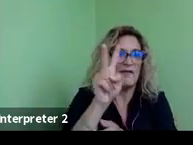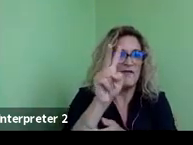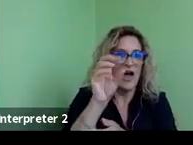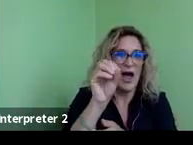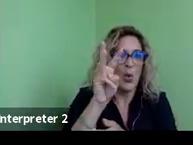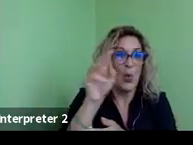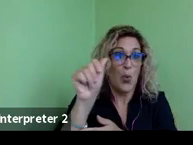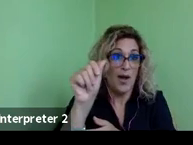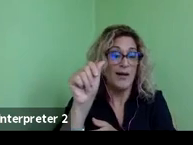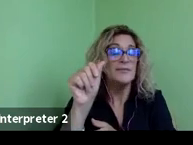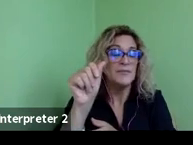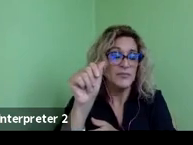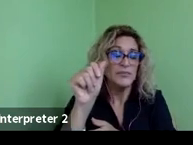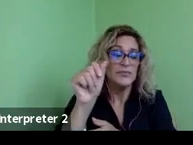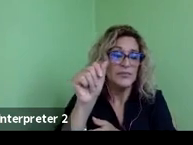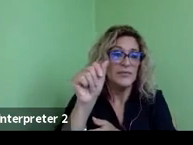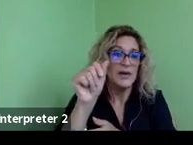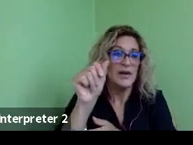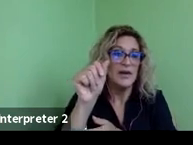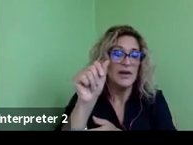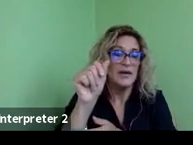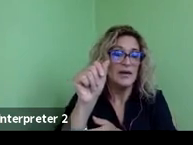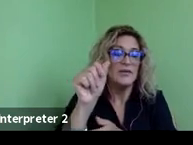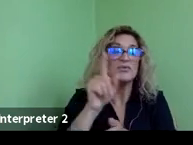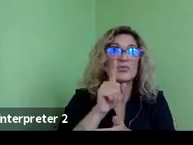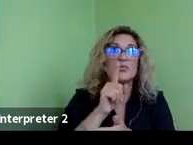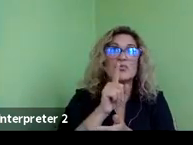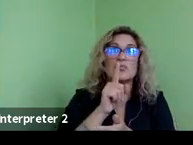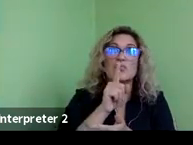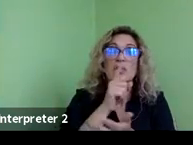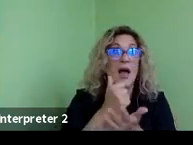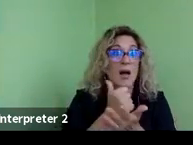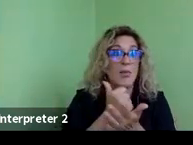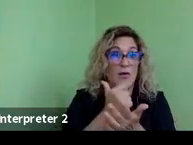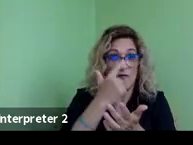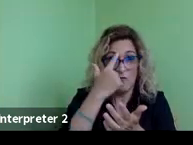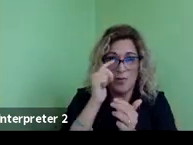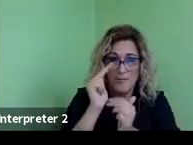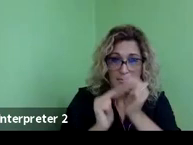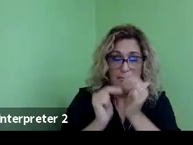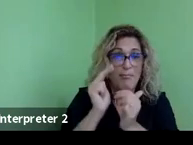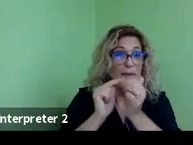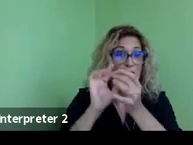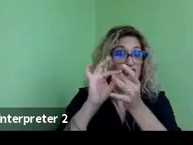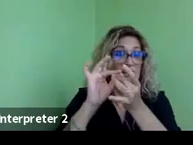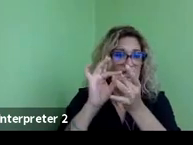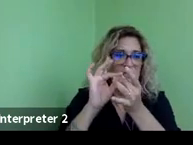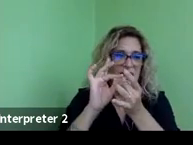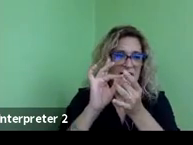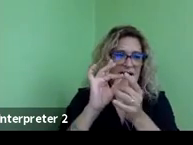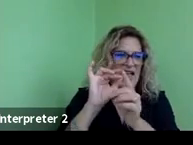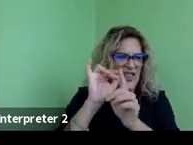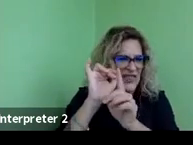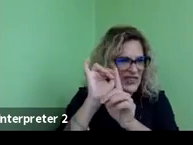related, it's so helpful for relationship building. That can be one of the best ways for hospitals